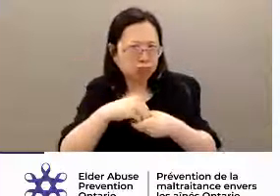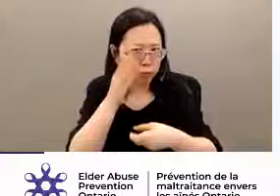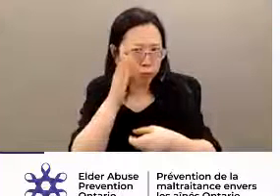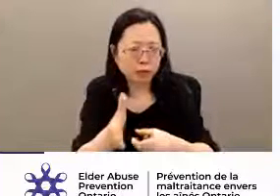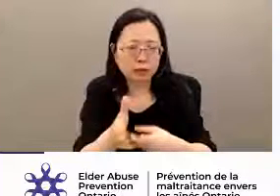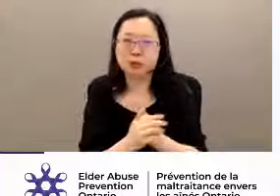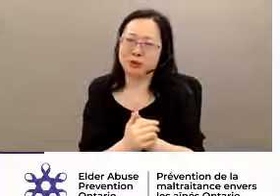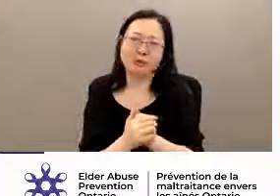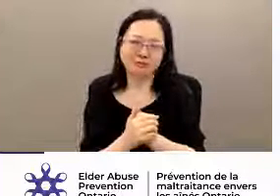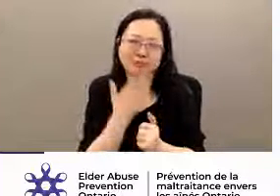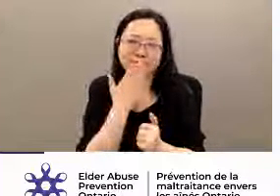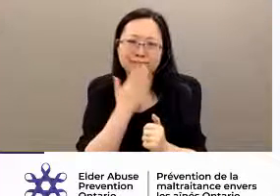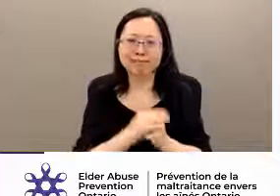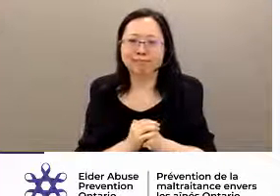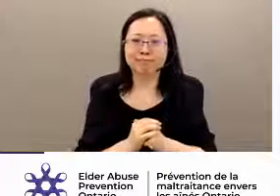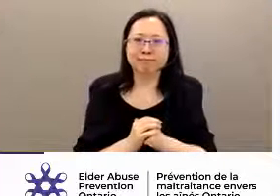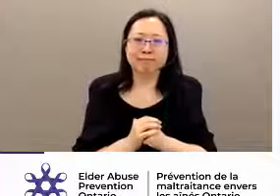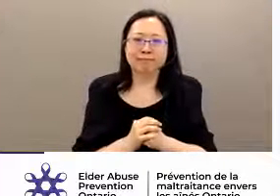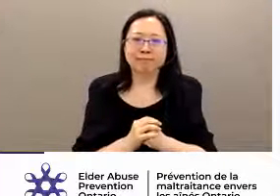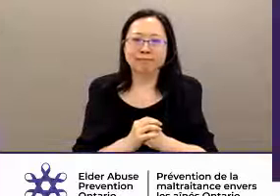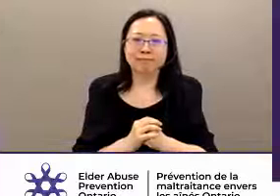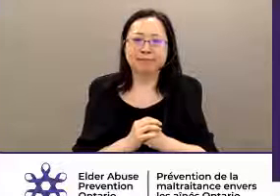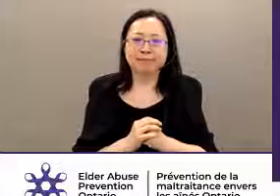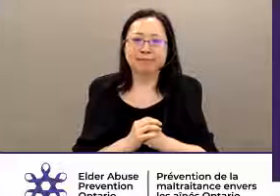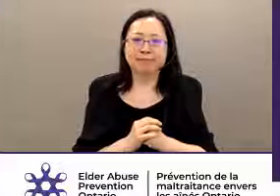do to improve future sessions.